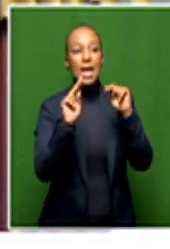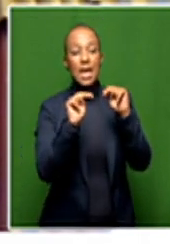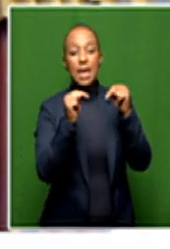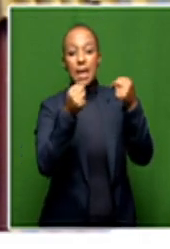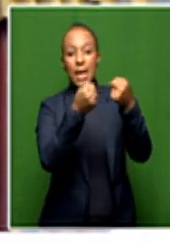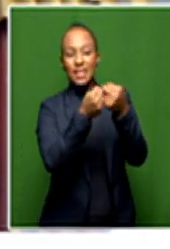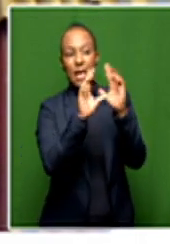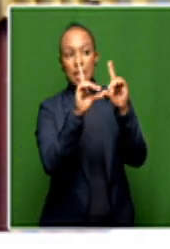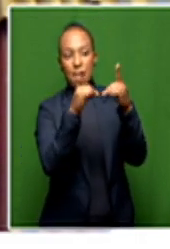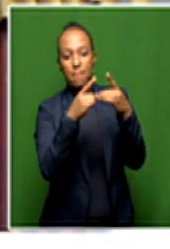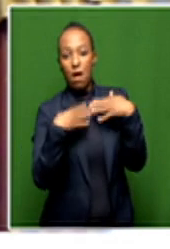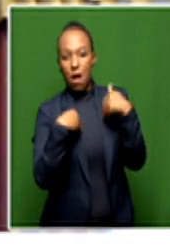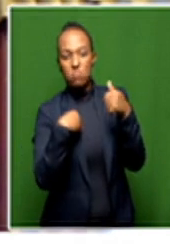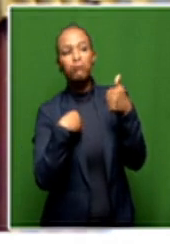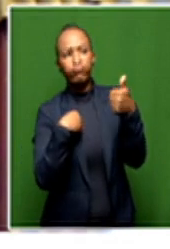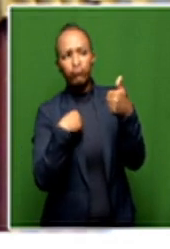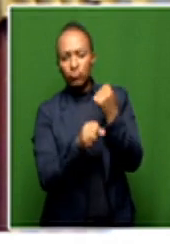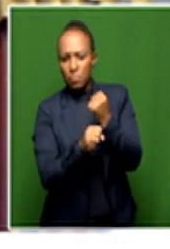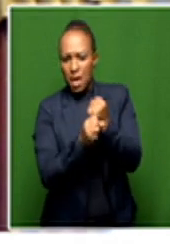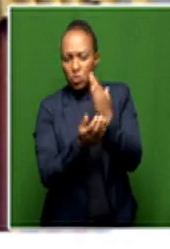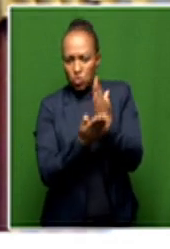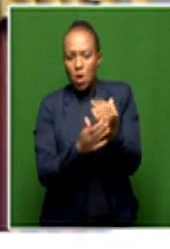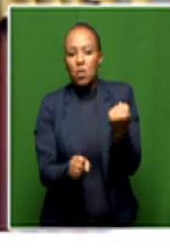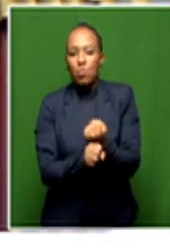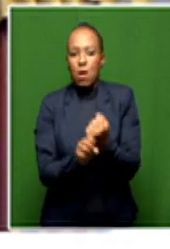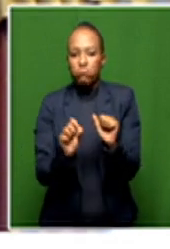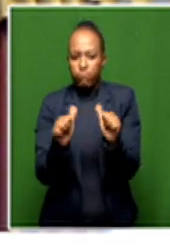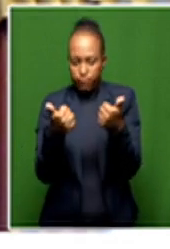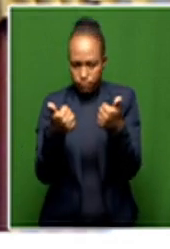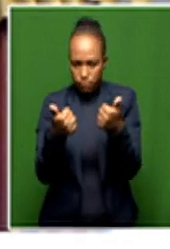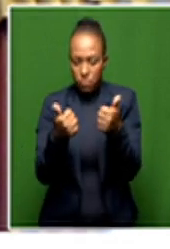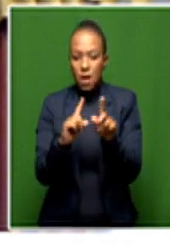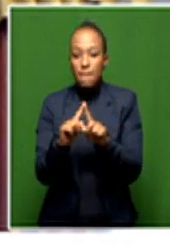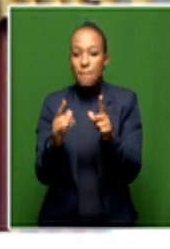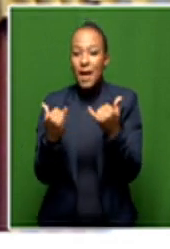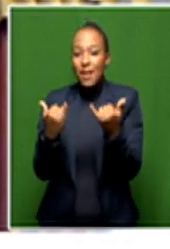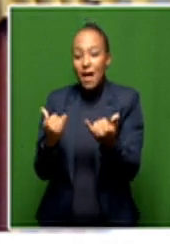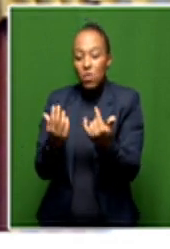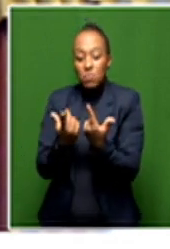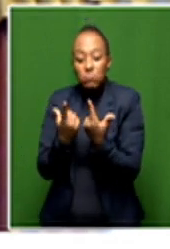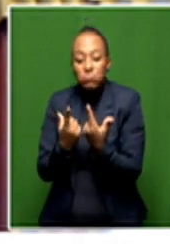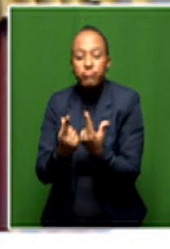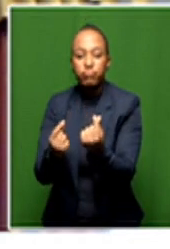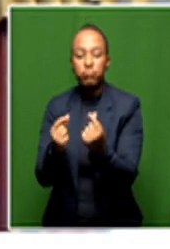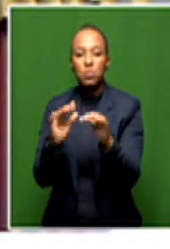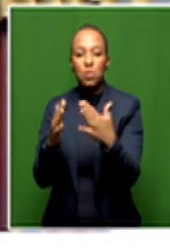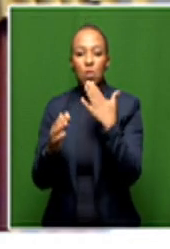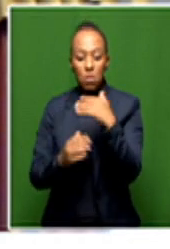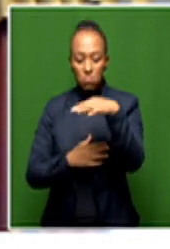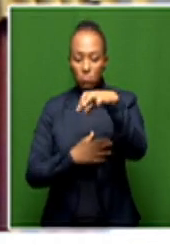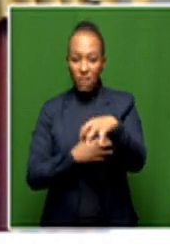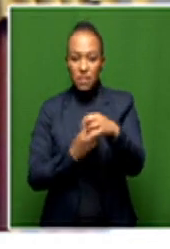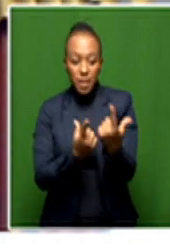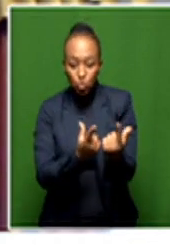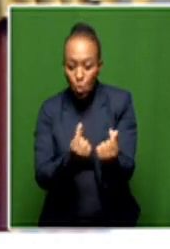to try to make sure that this is going to work. But they can only do that much. Provinces must do the